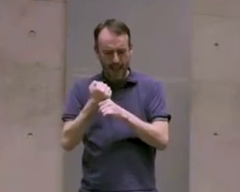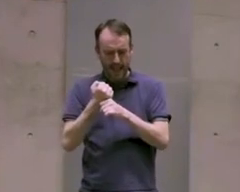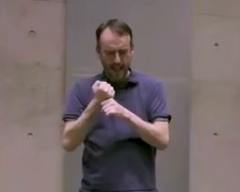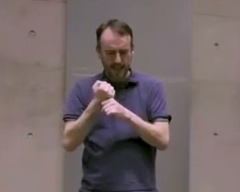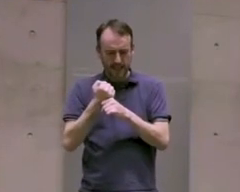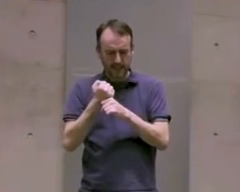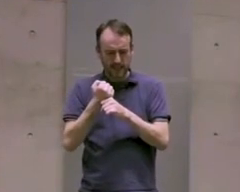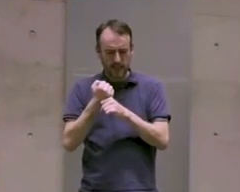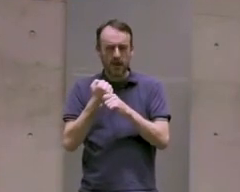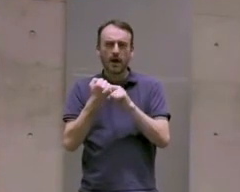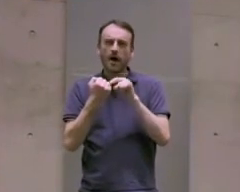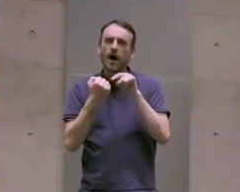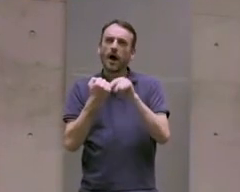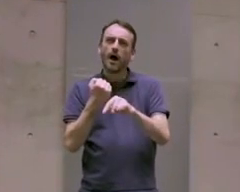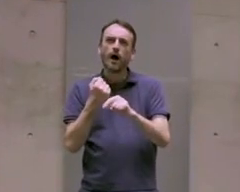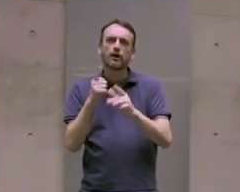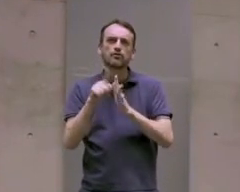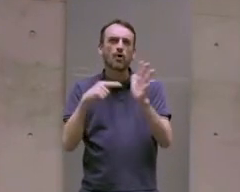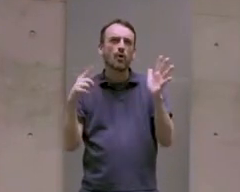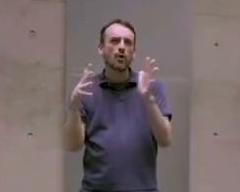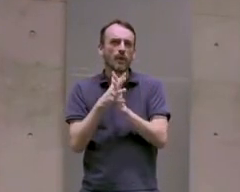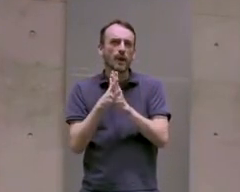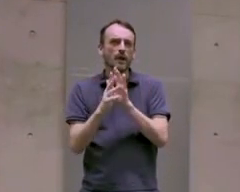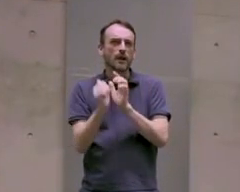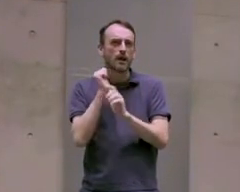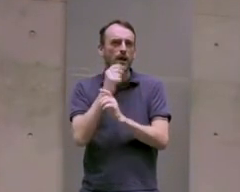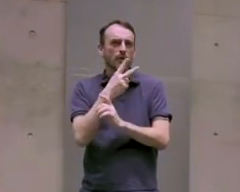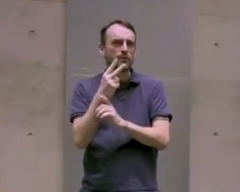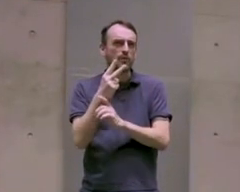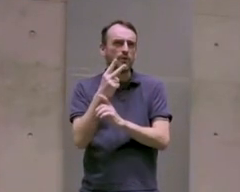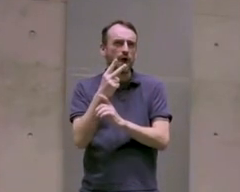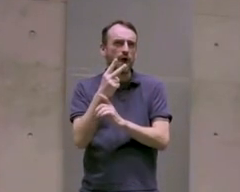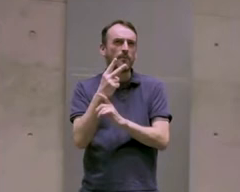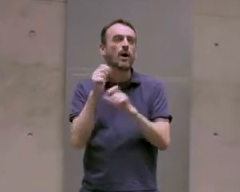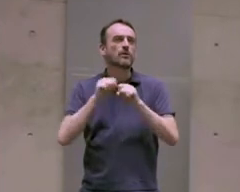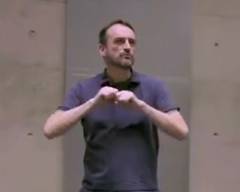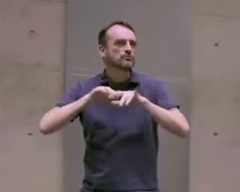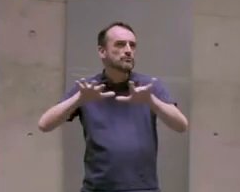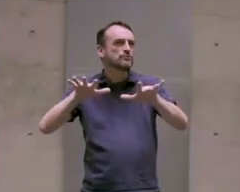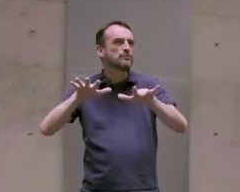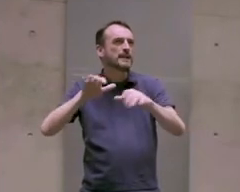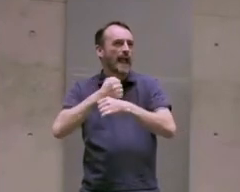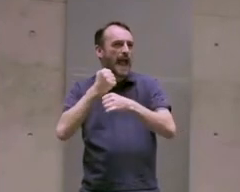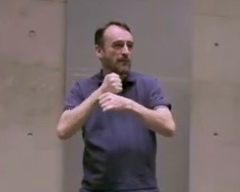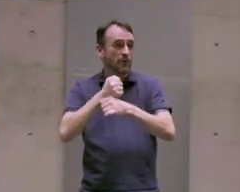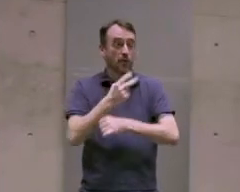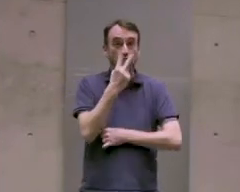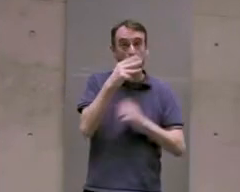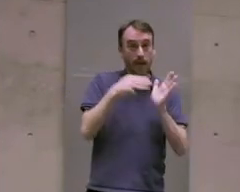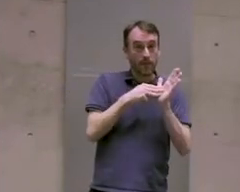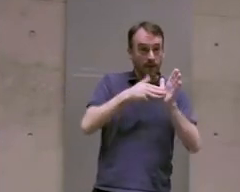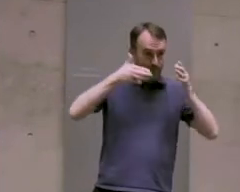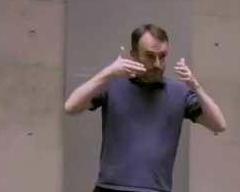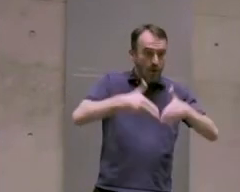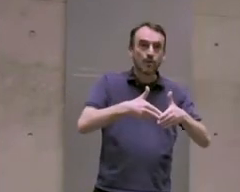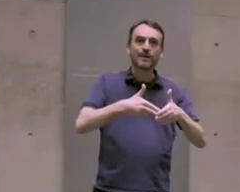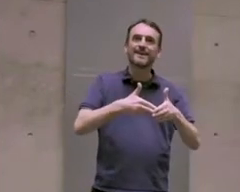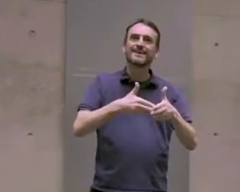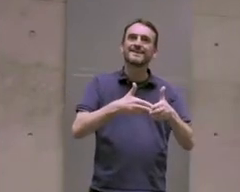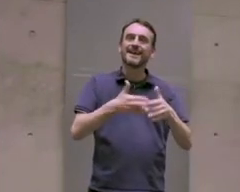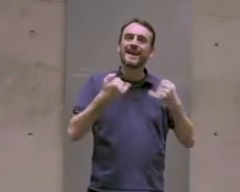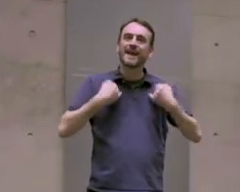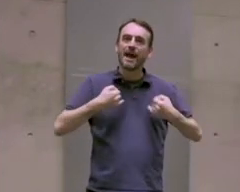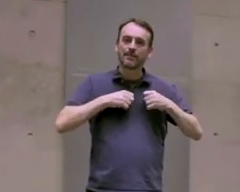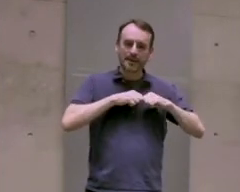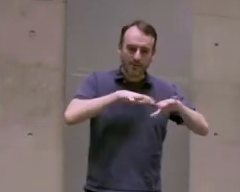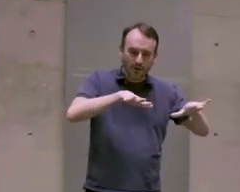out in 2016. So I just researched epidemiology for like 2 months, and then was the Chicken Little